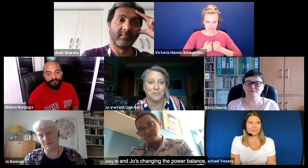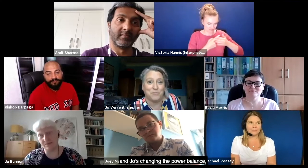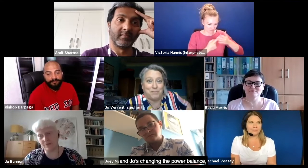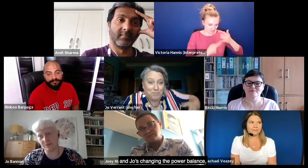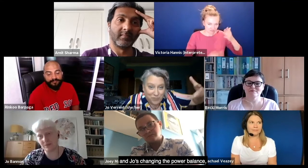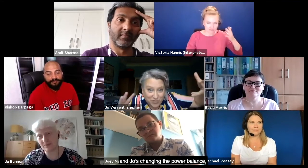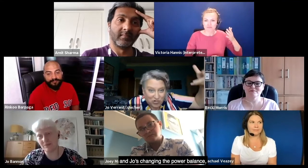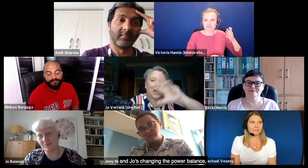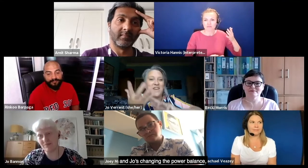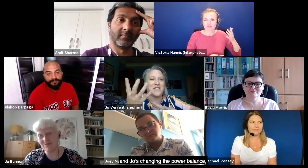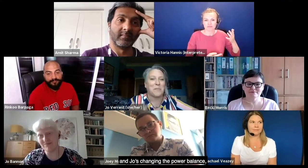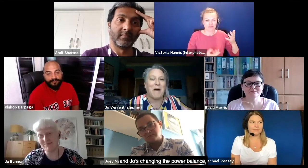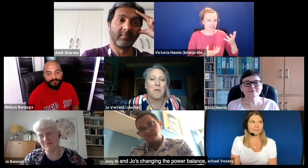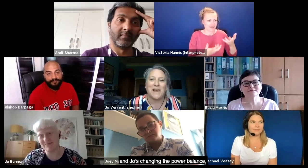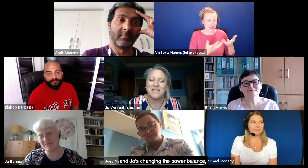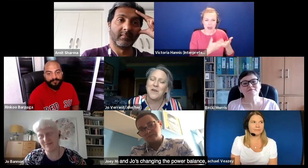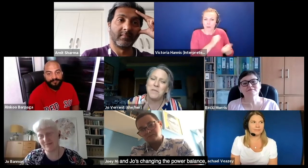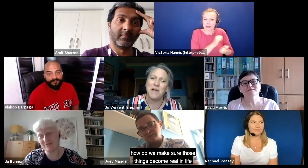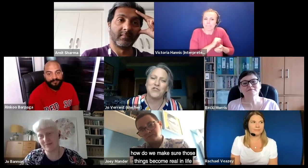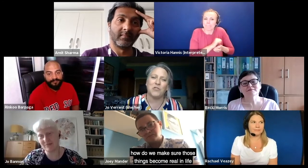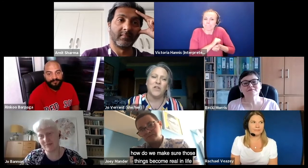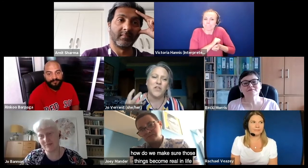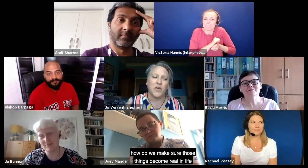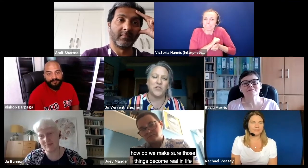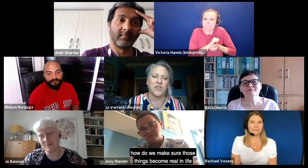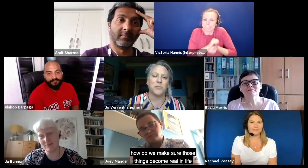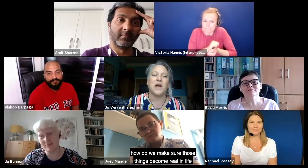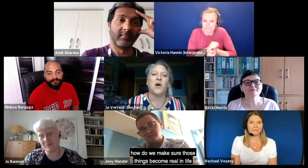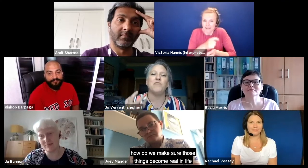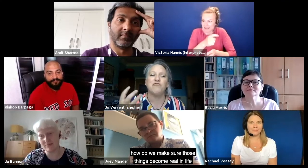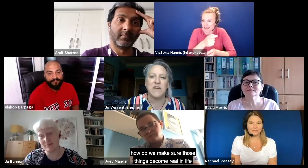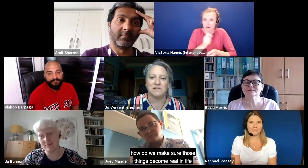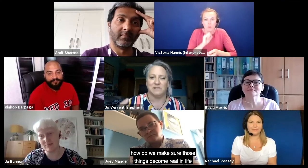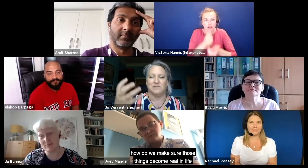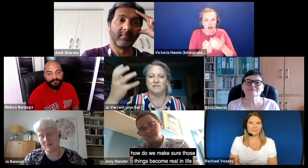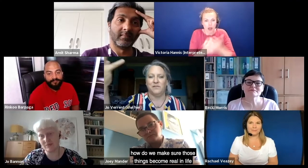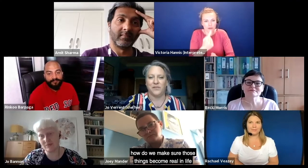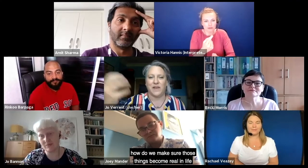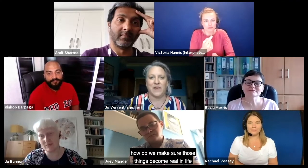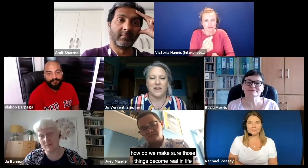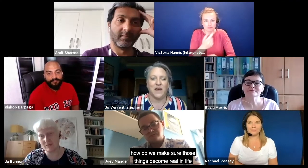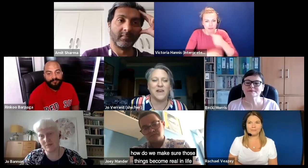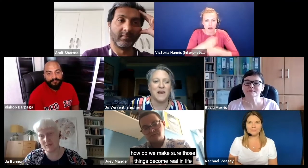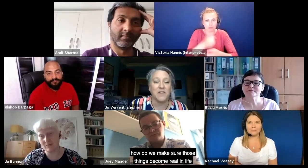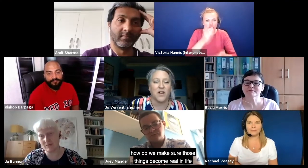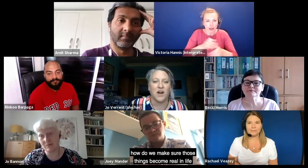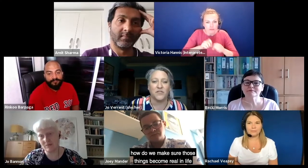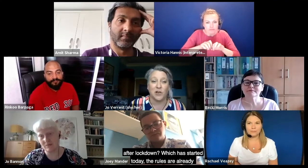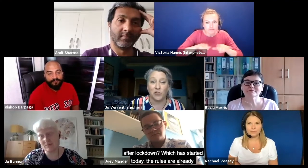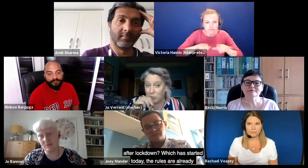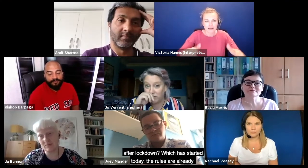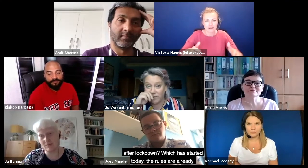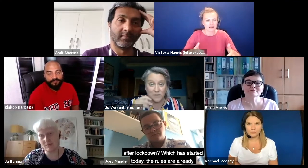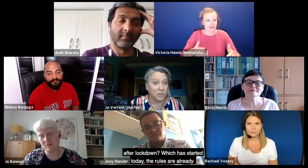Joe's changing the power balance, how do we make sure that those things become real in life